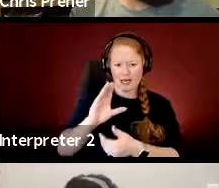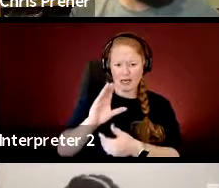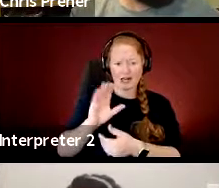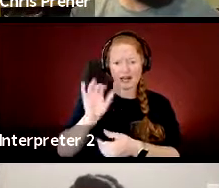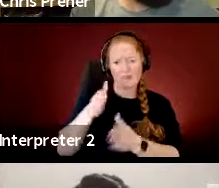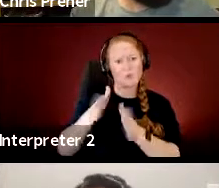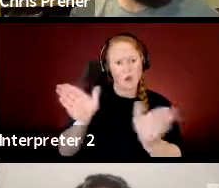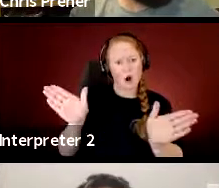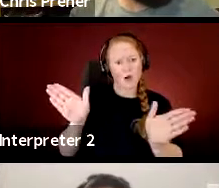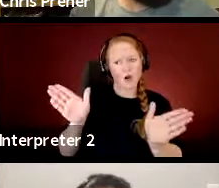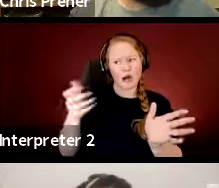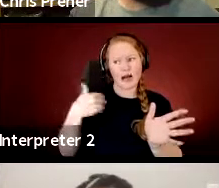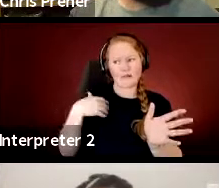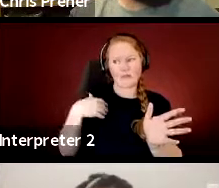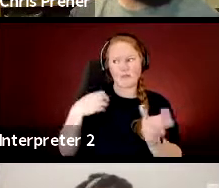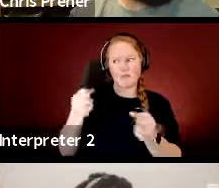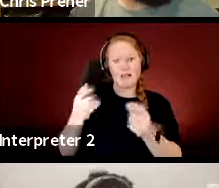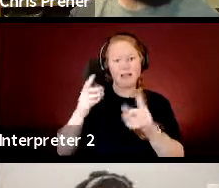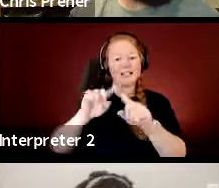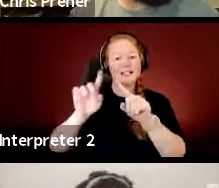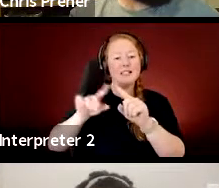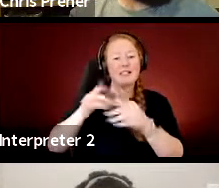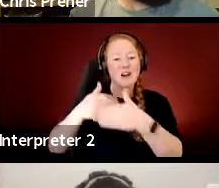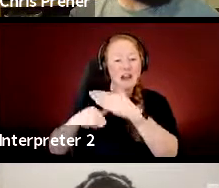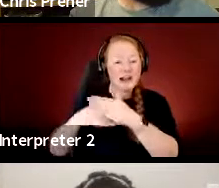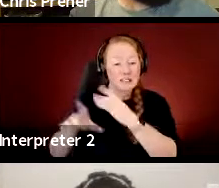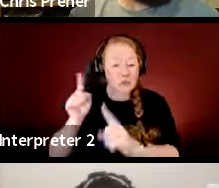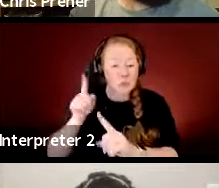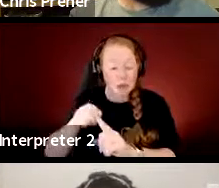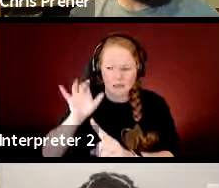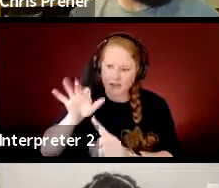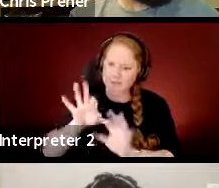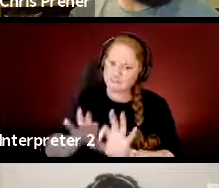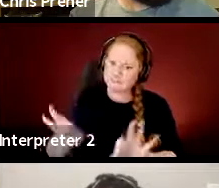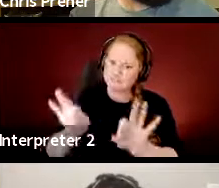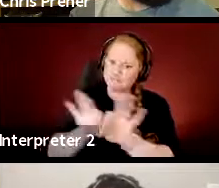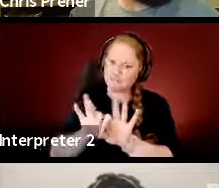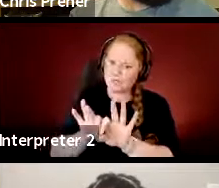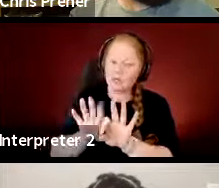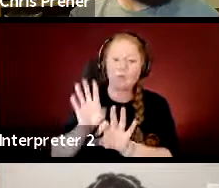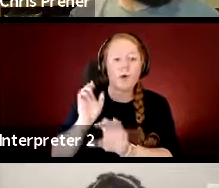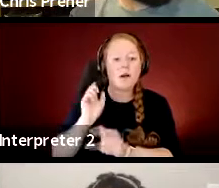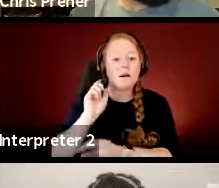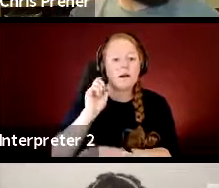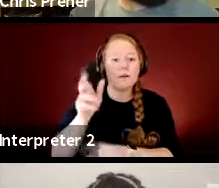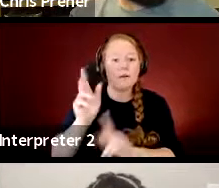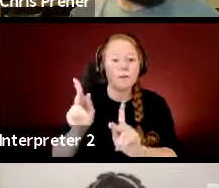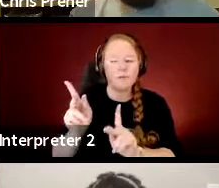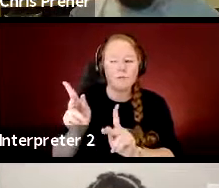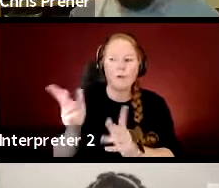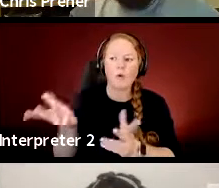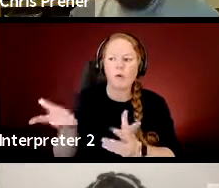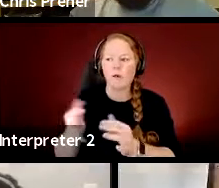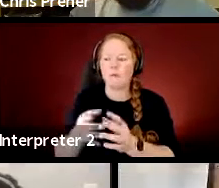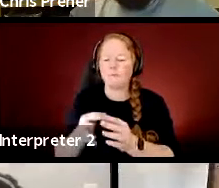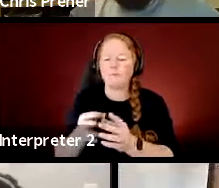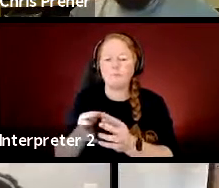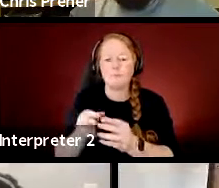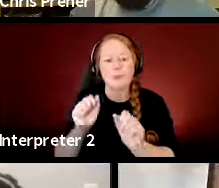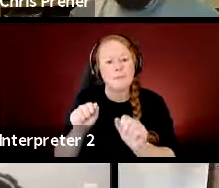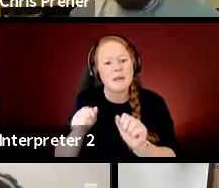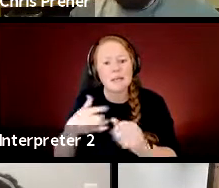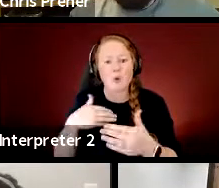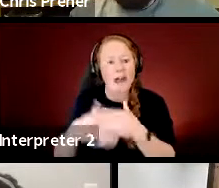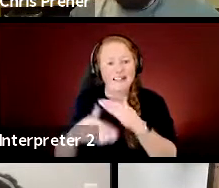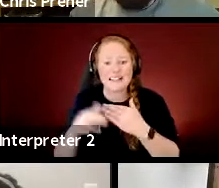has multiple access points is critical in really giving people a sense of being able to access